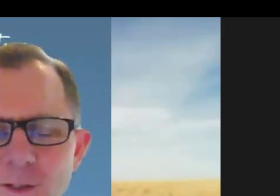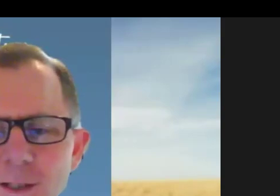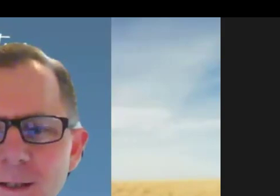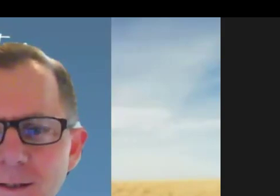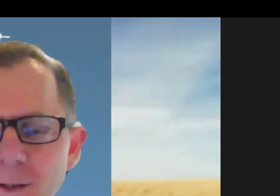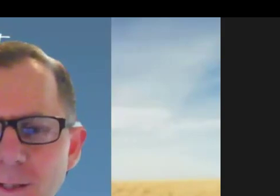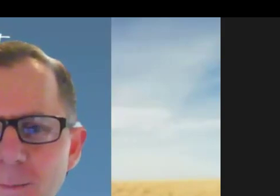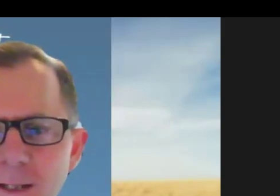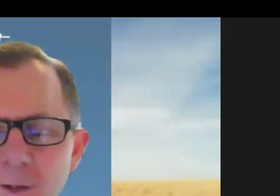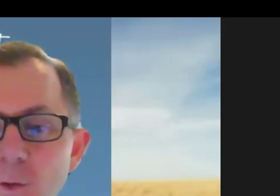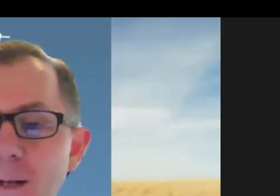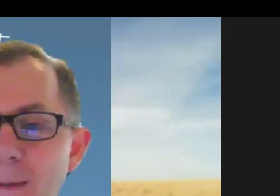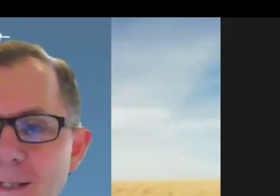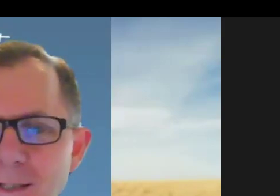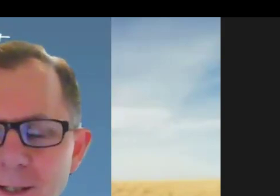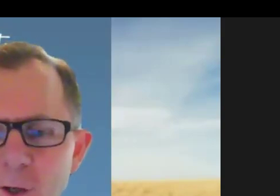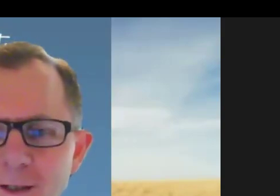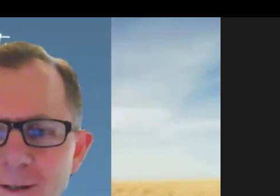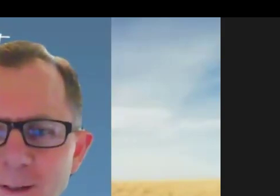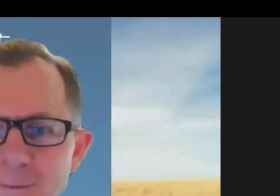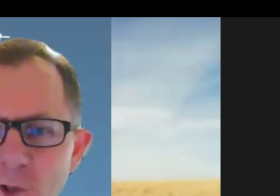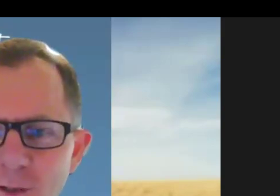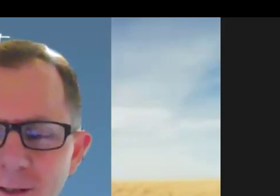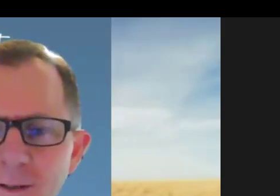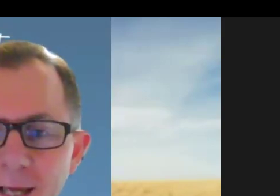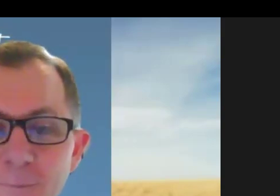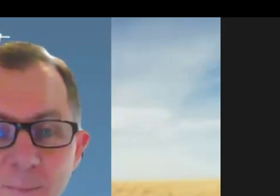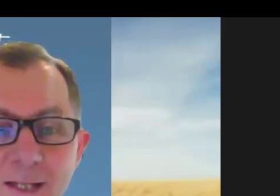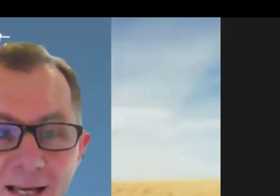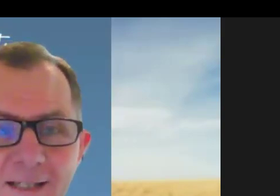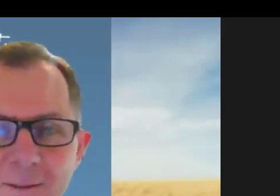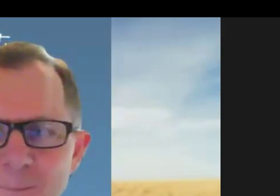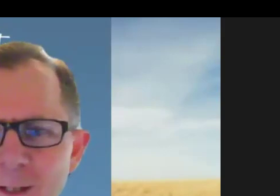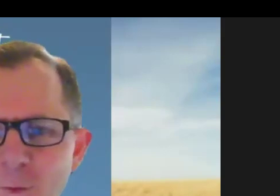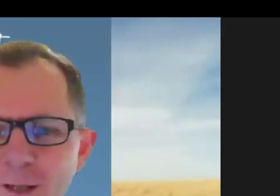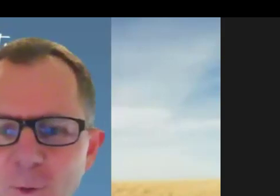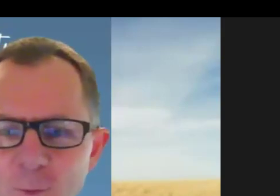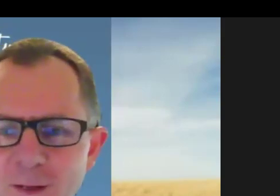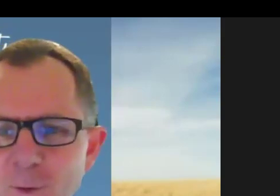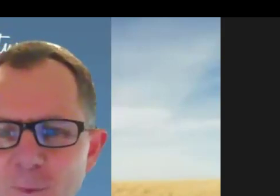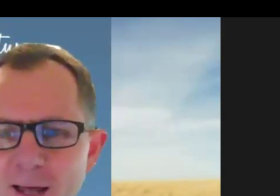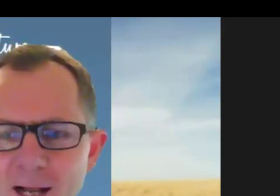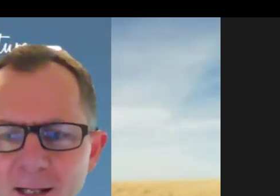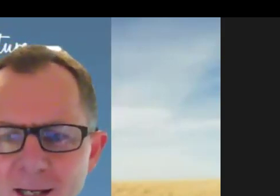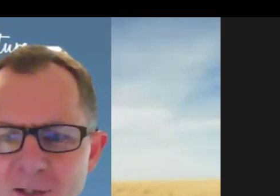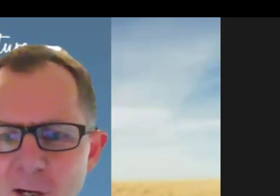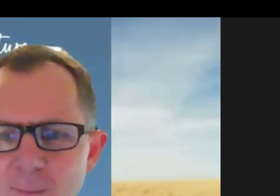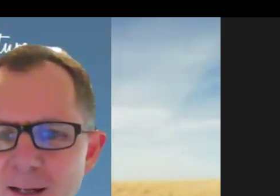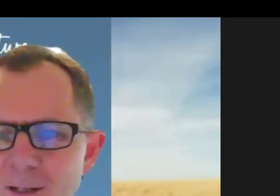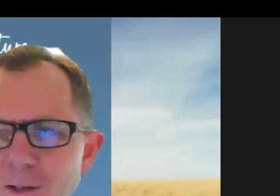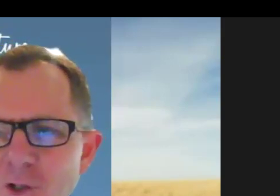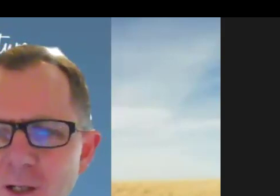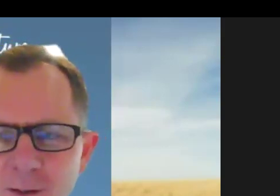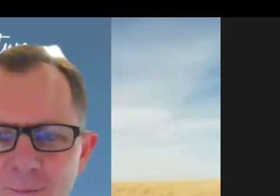and hosting me and UW Medicine and our division FPPS. So thank you for that. I'll